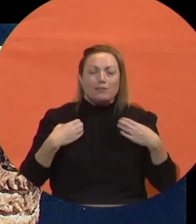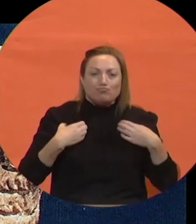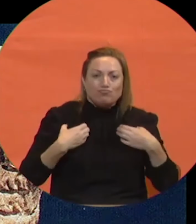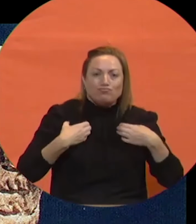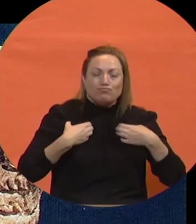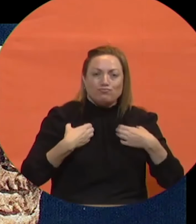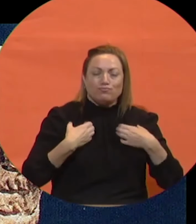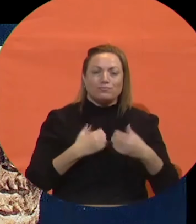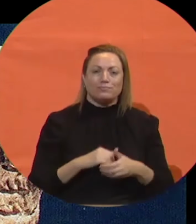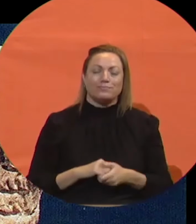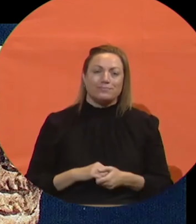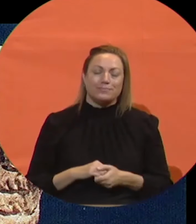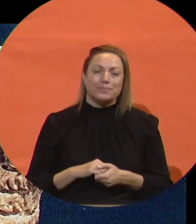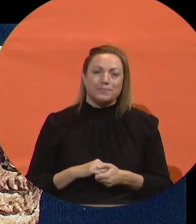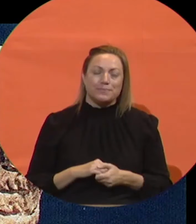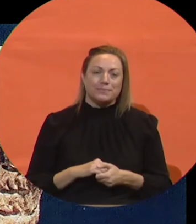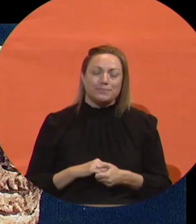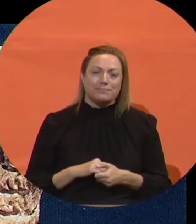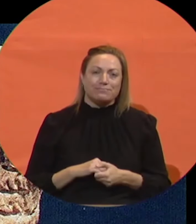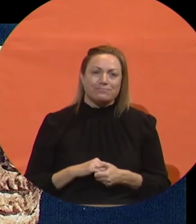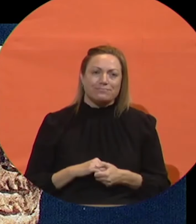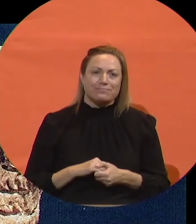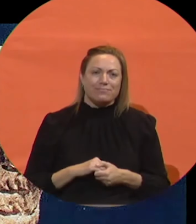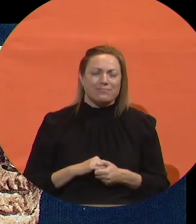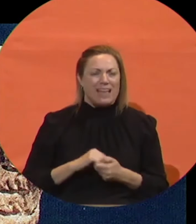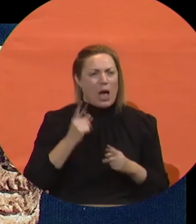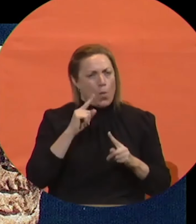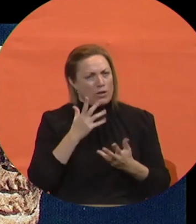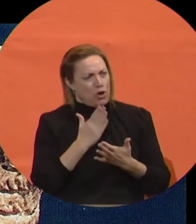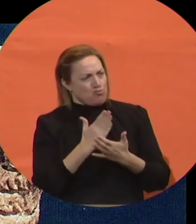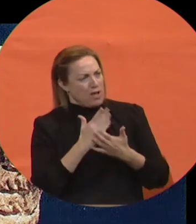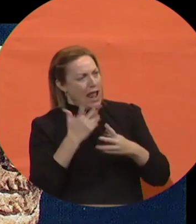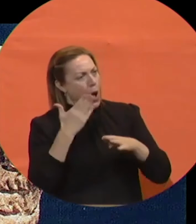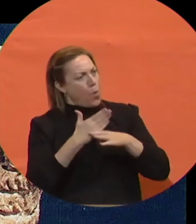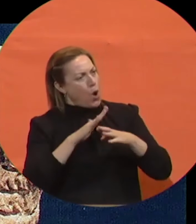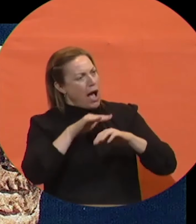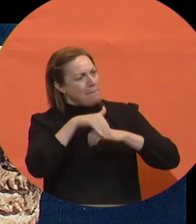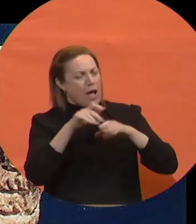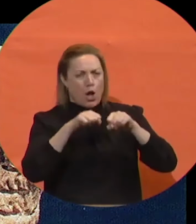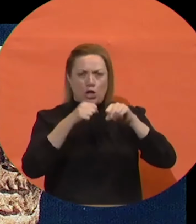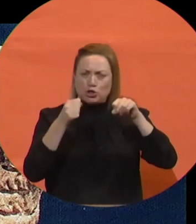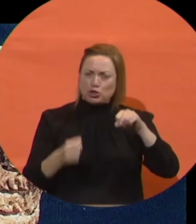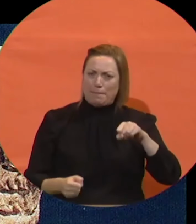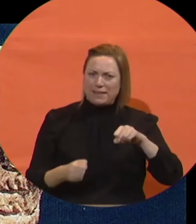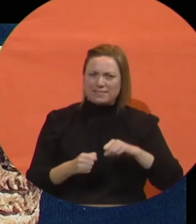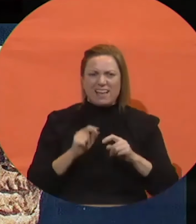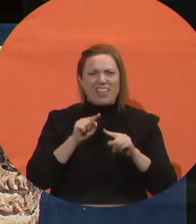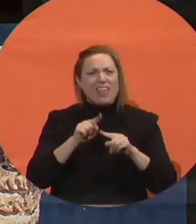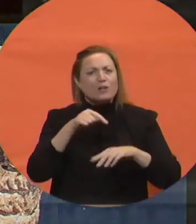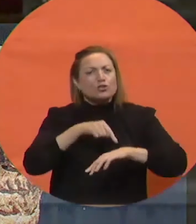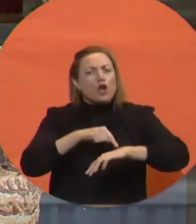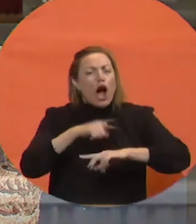It's a deliberately ambiguous work, as were so many in the persecuted early church.